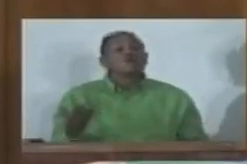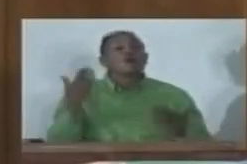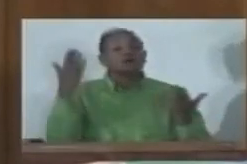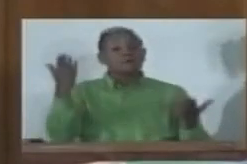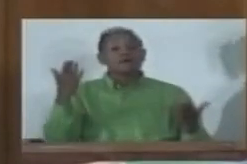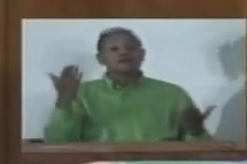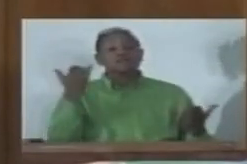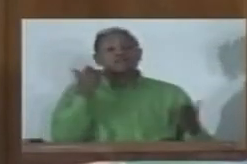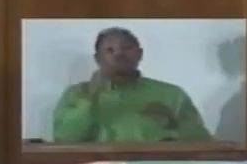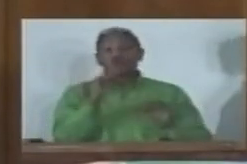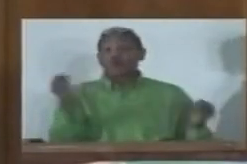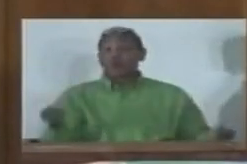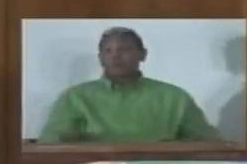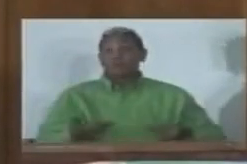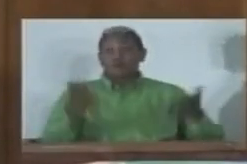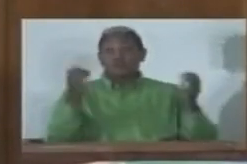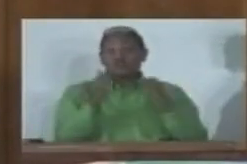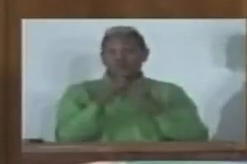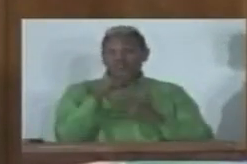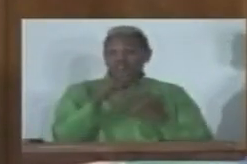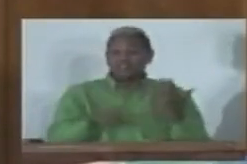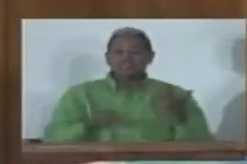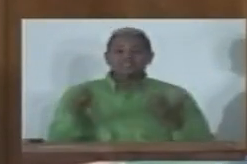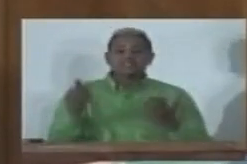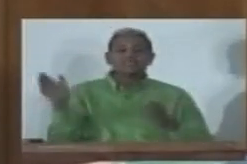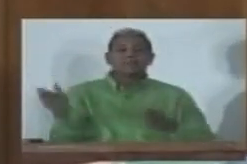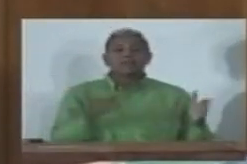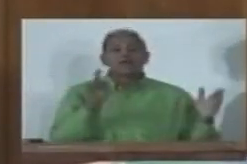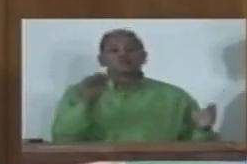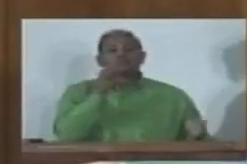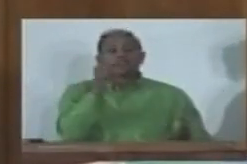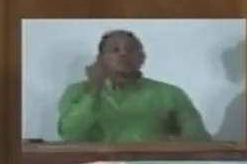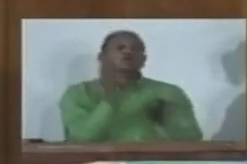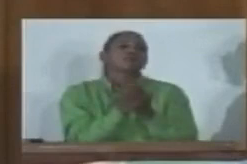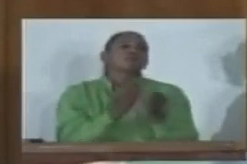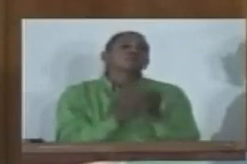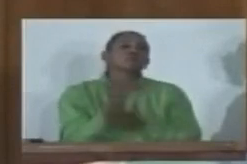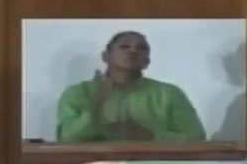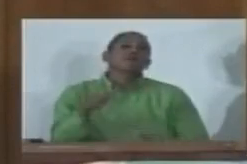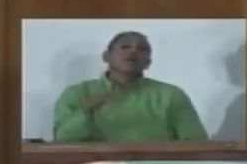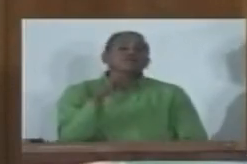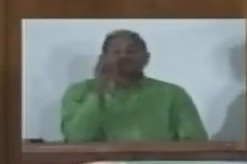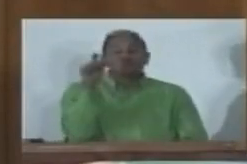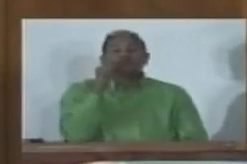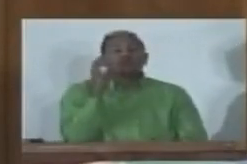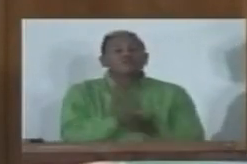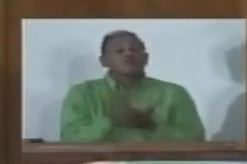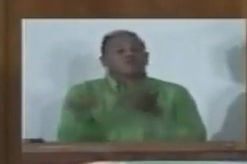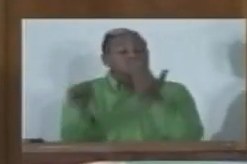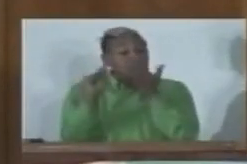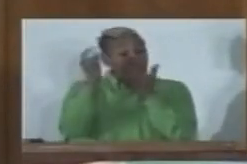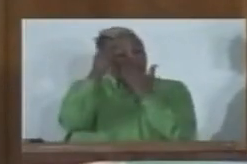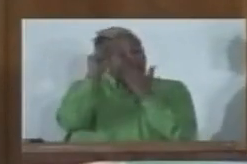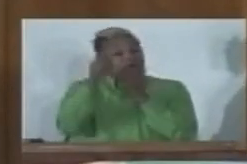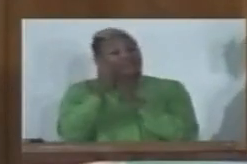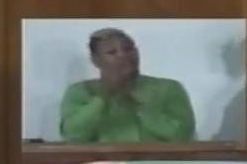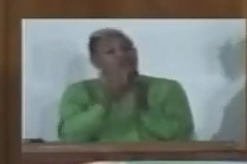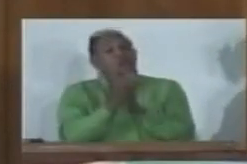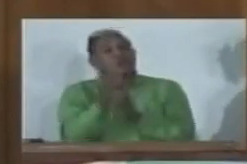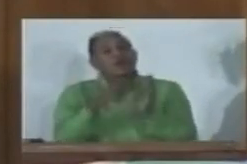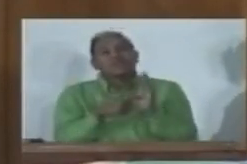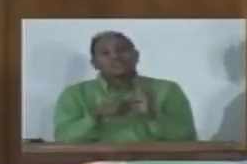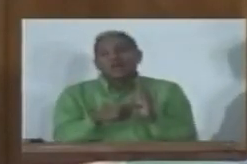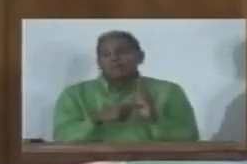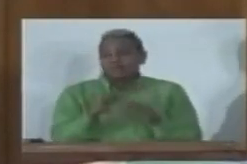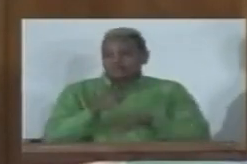if no provision is made for this, such plans must not be approved, Mr. President. Government must lead by example,